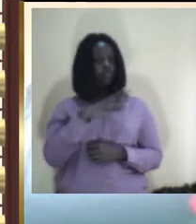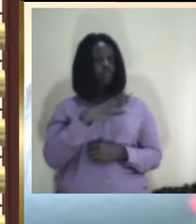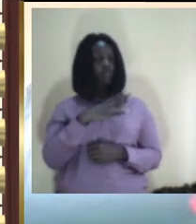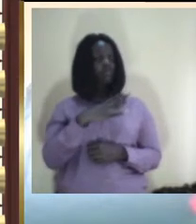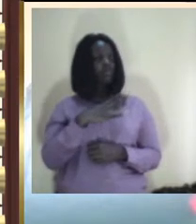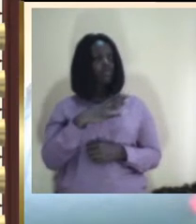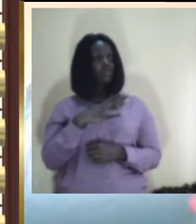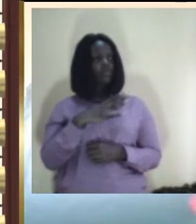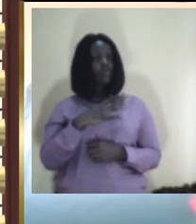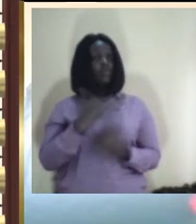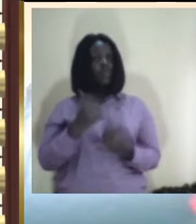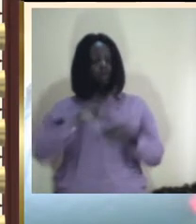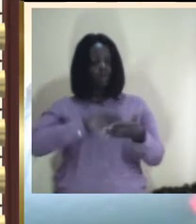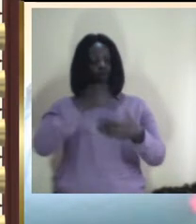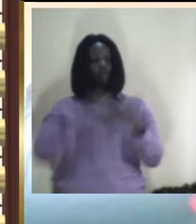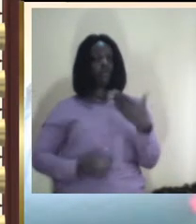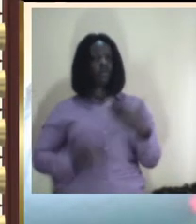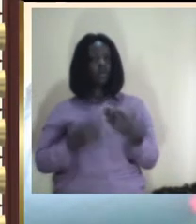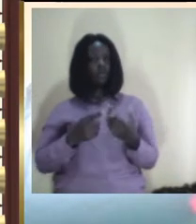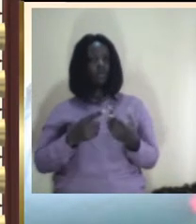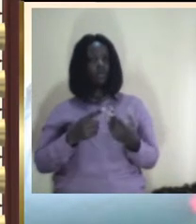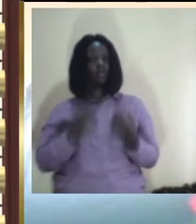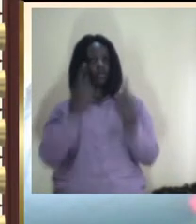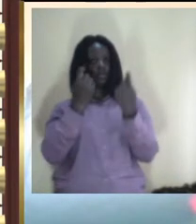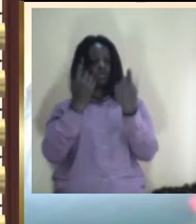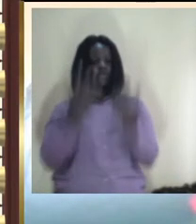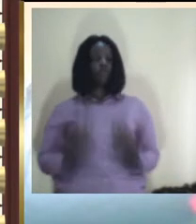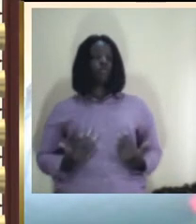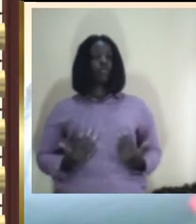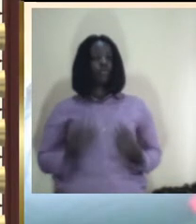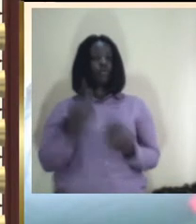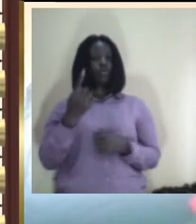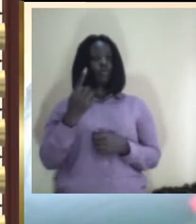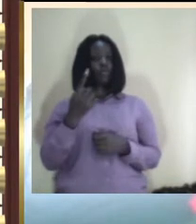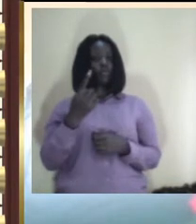we want to table this project, this budget for this financial year